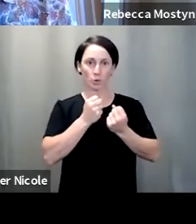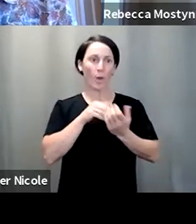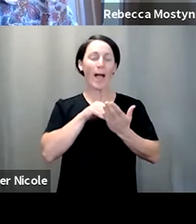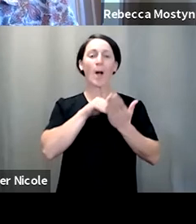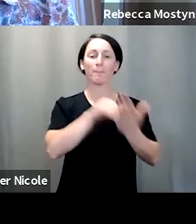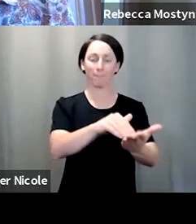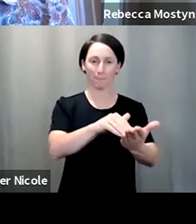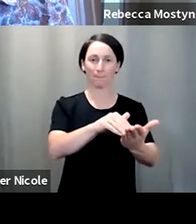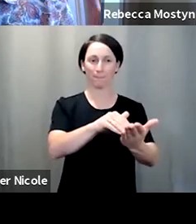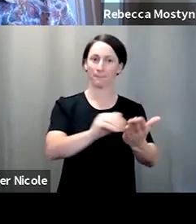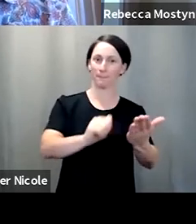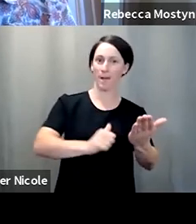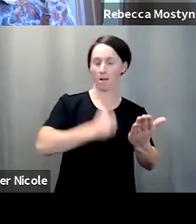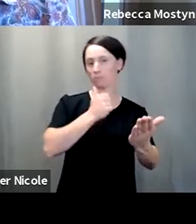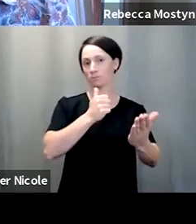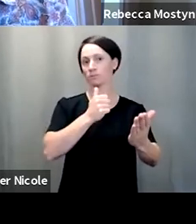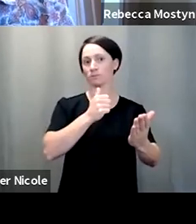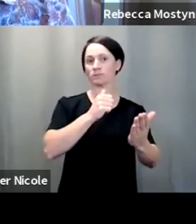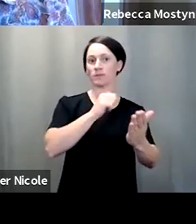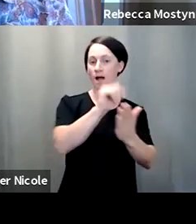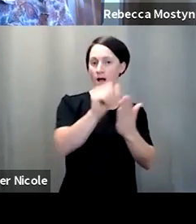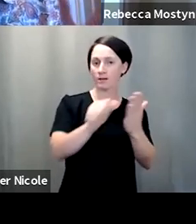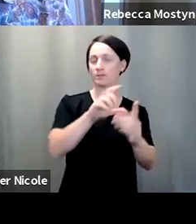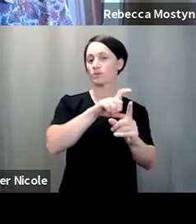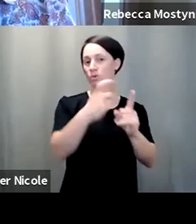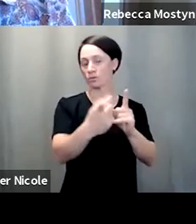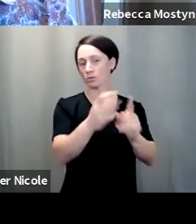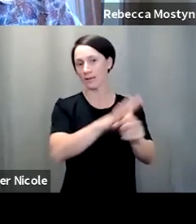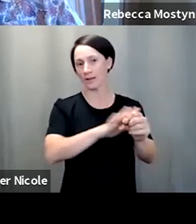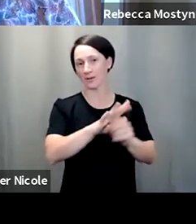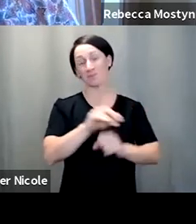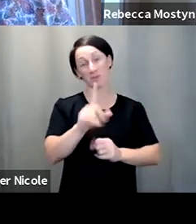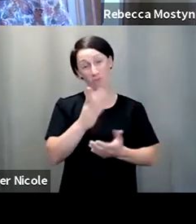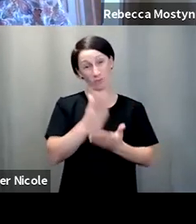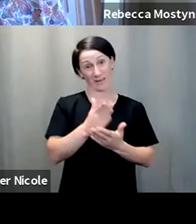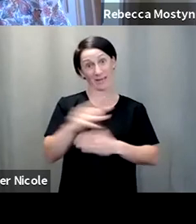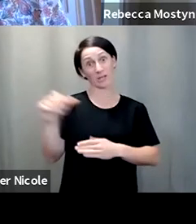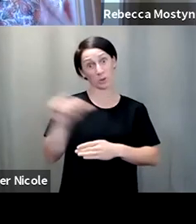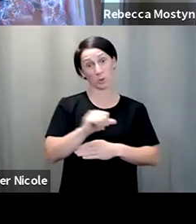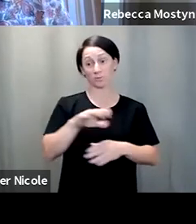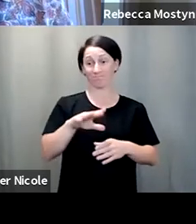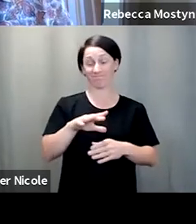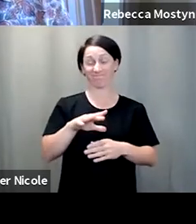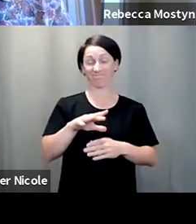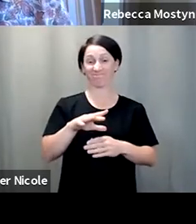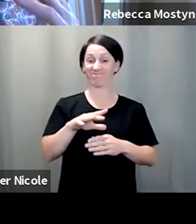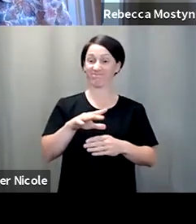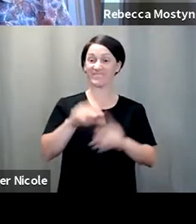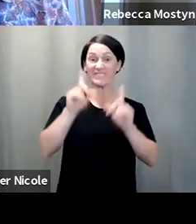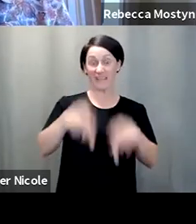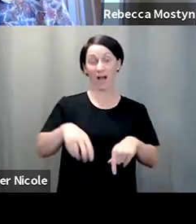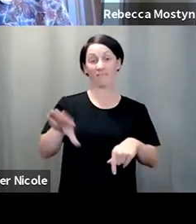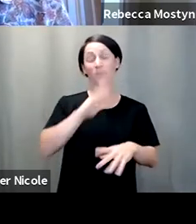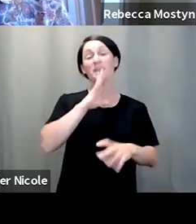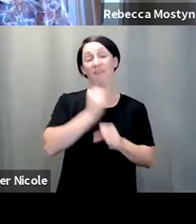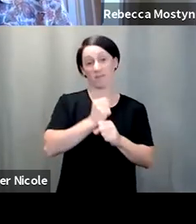even academic, it should be a matter of policy, national policy, I think, to be able to